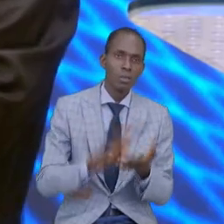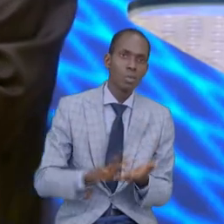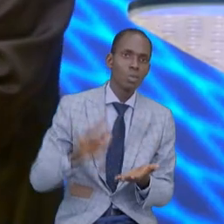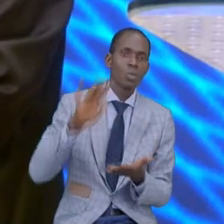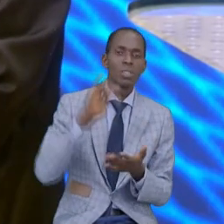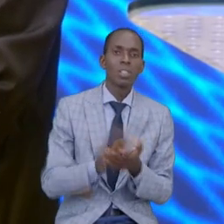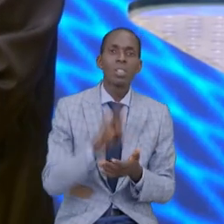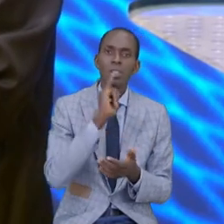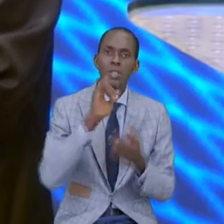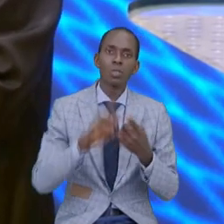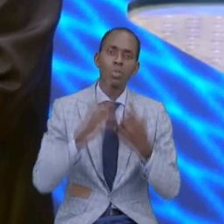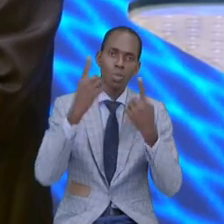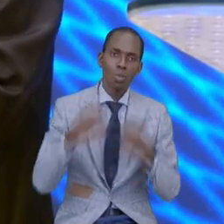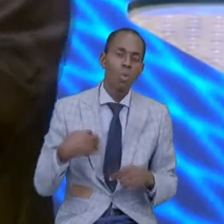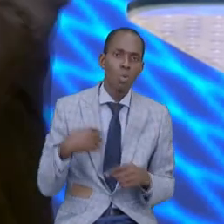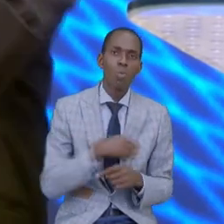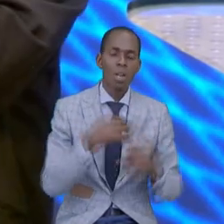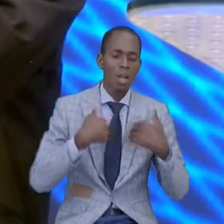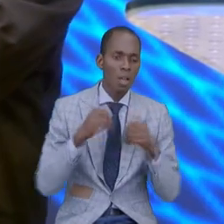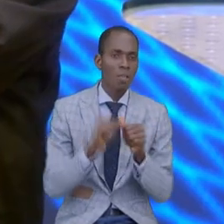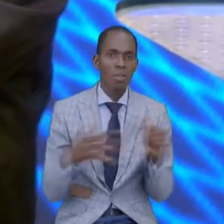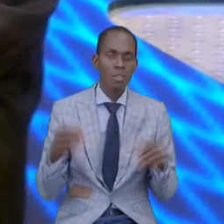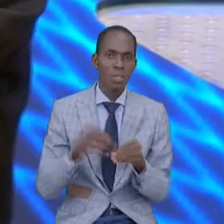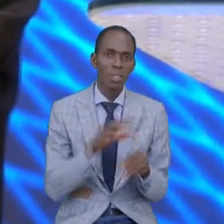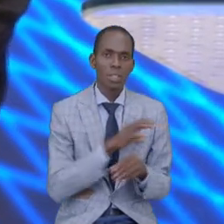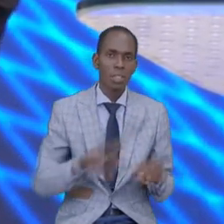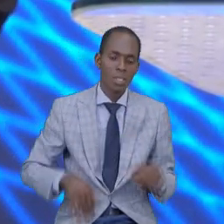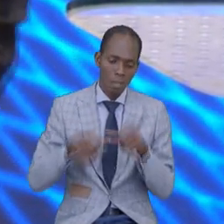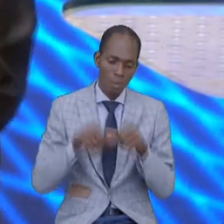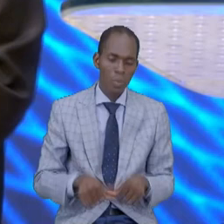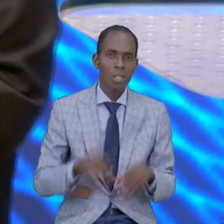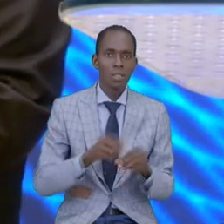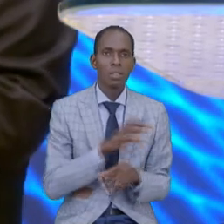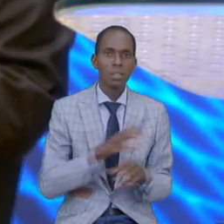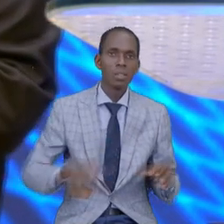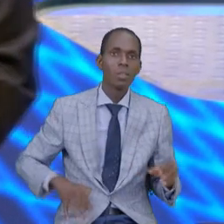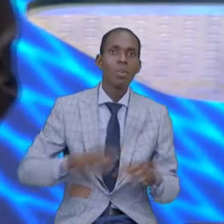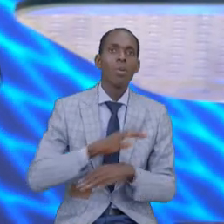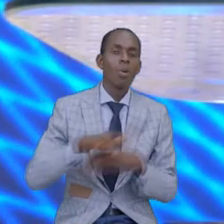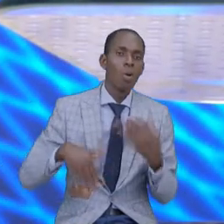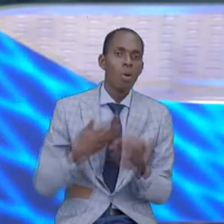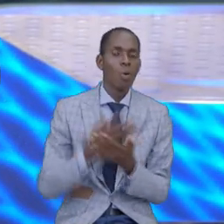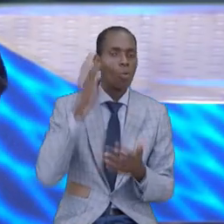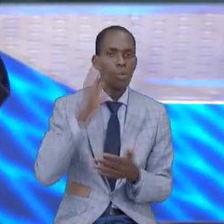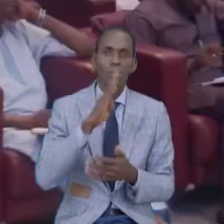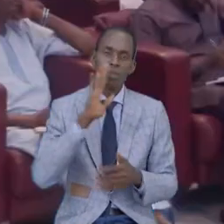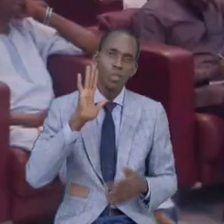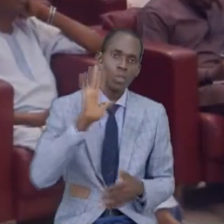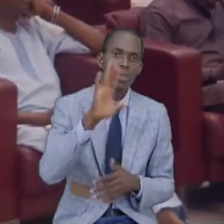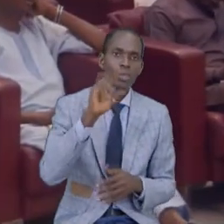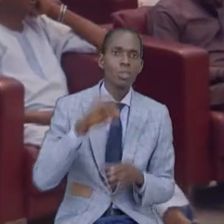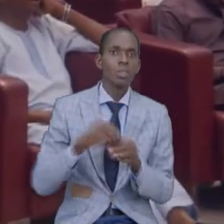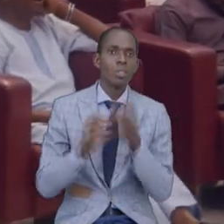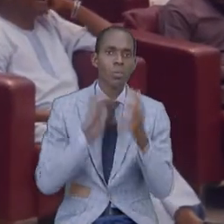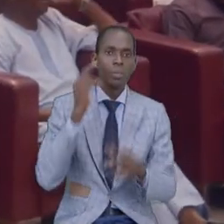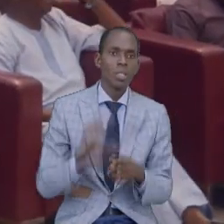is to come. We have everything in Christ. Abide in Christ, all will be yours in Jesus'